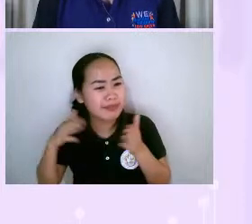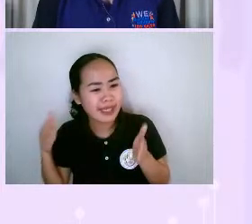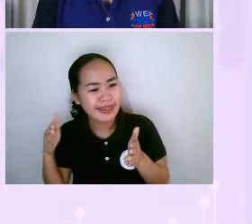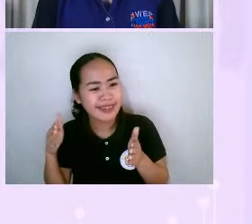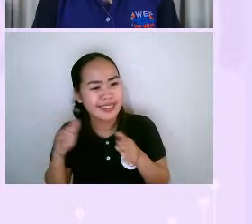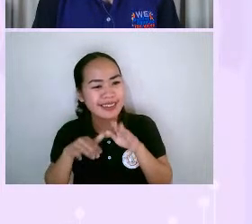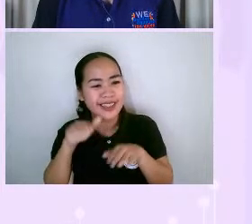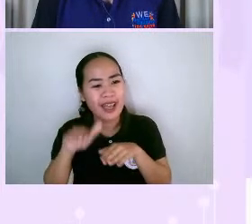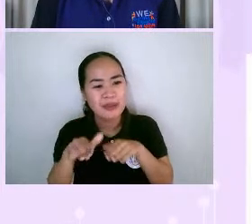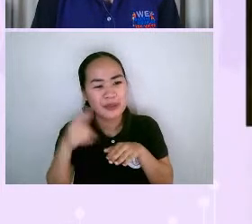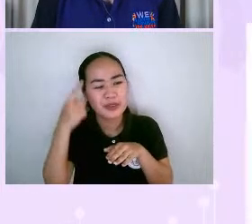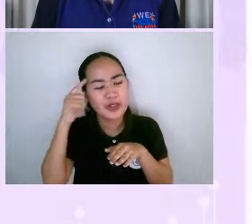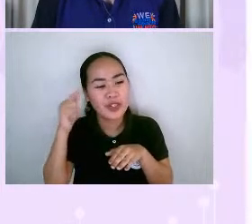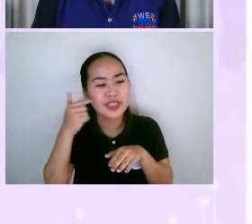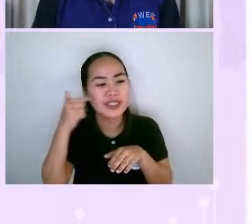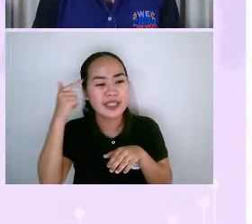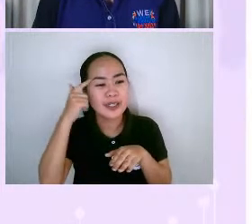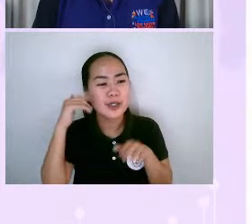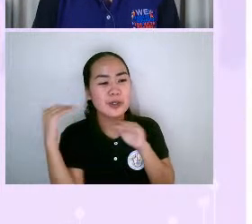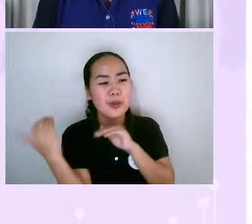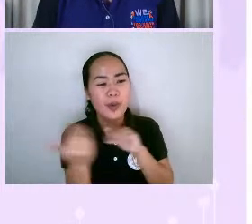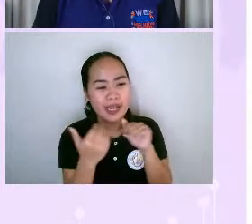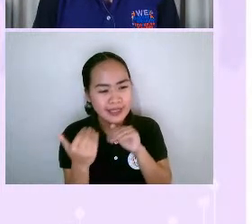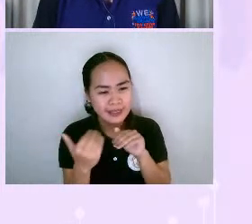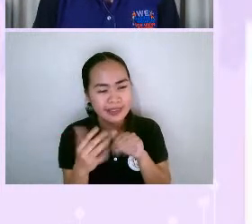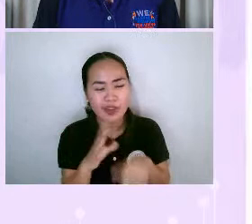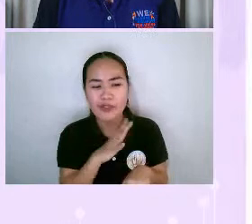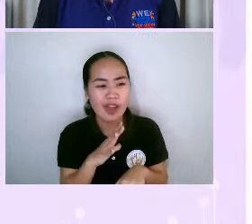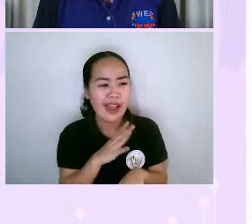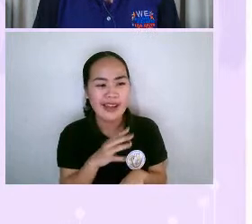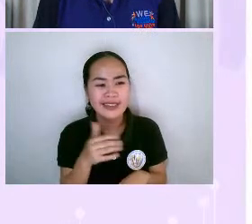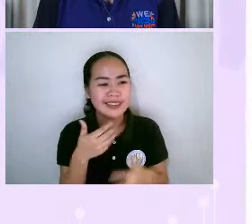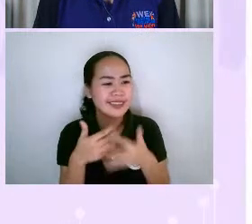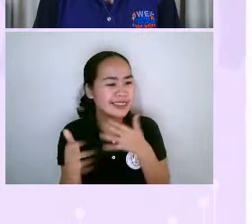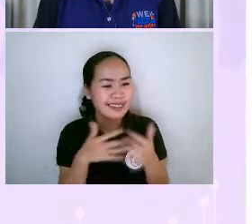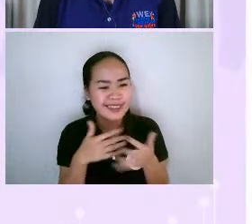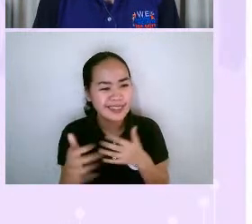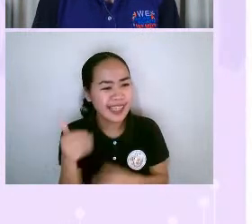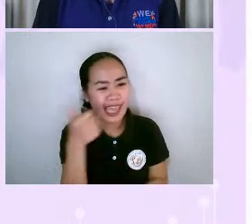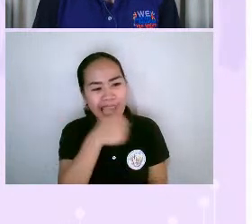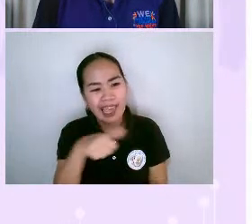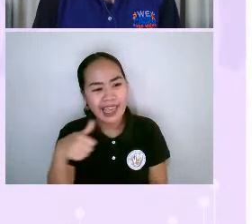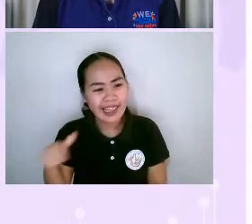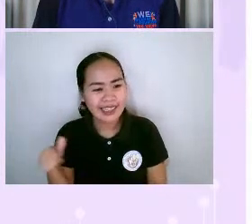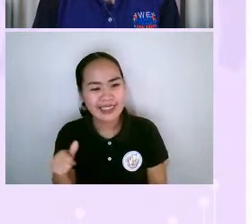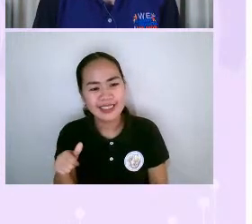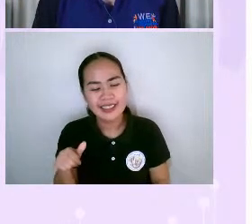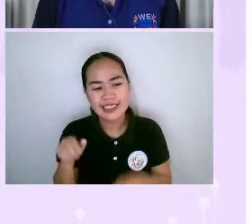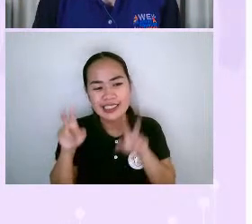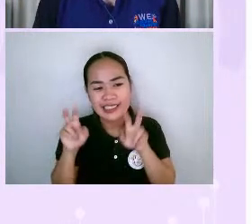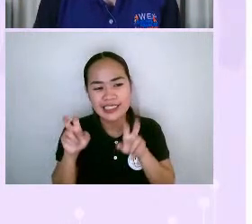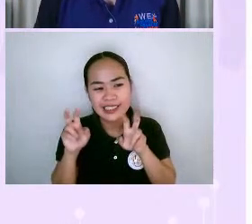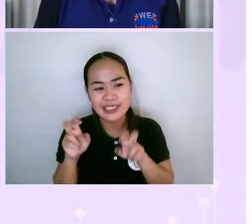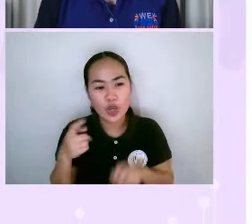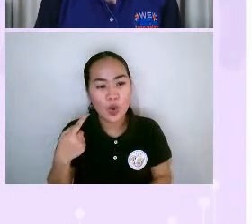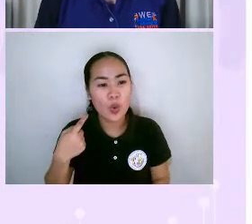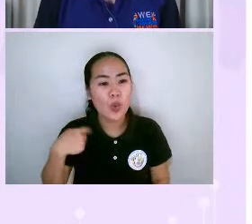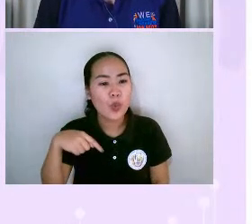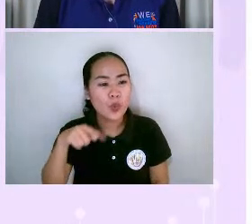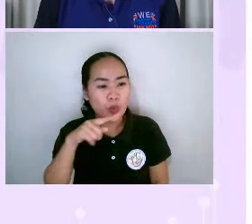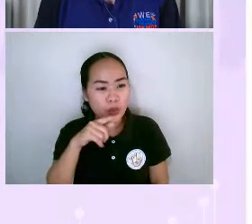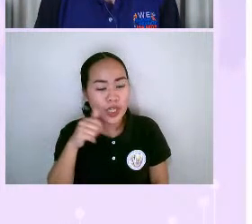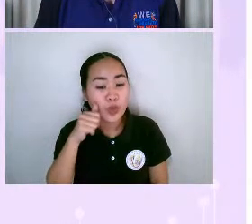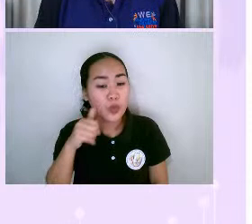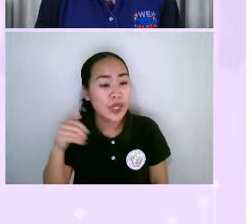ang gender equality and inclusive society, dahil sabi nga po ng ating theme, women and everyone. Lahat po